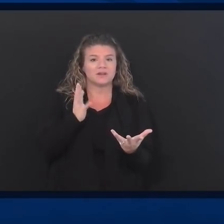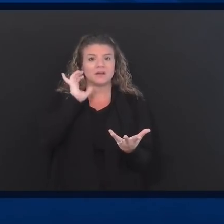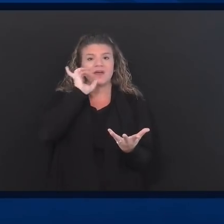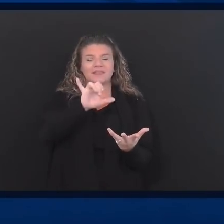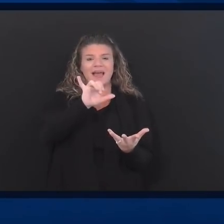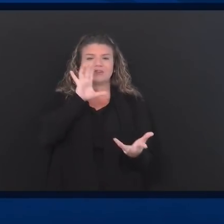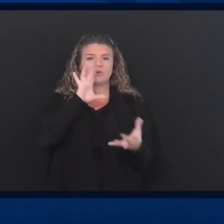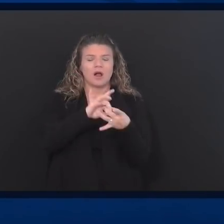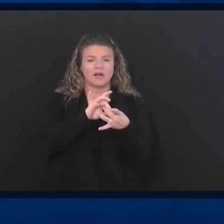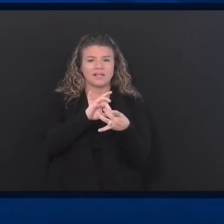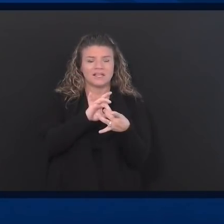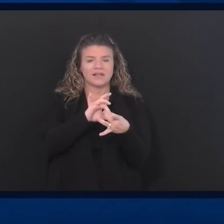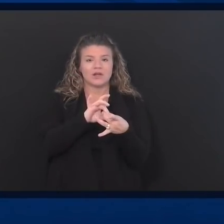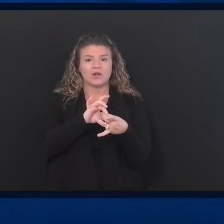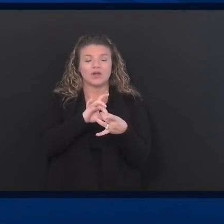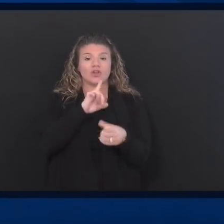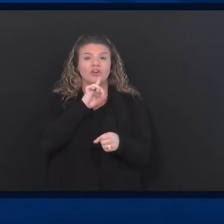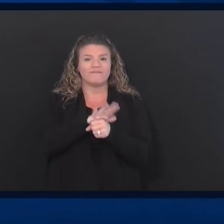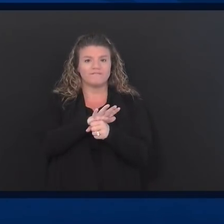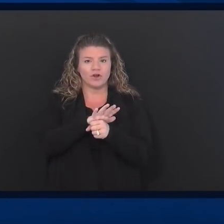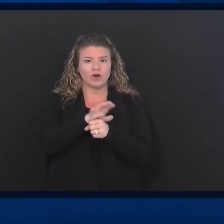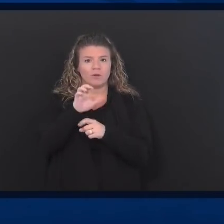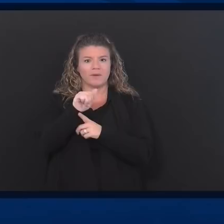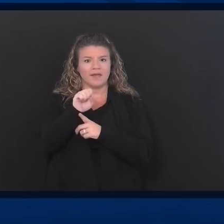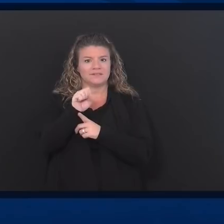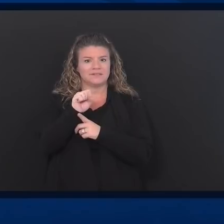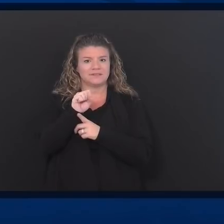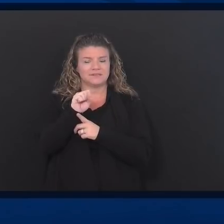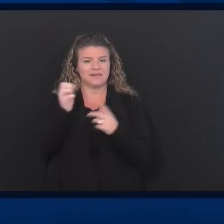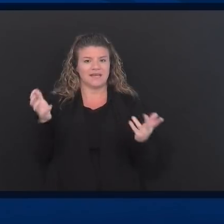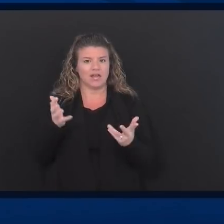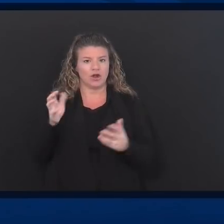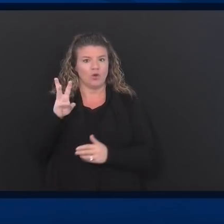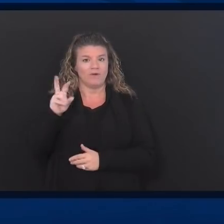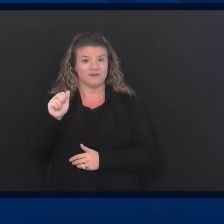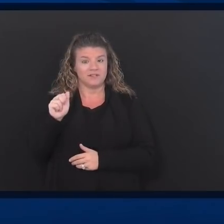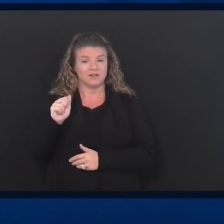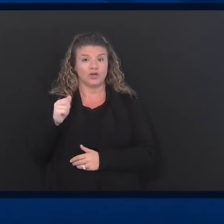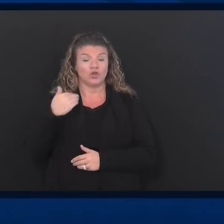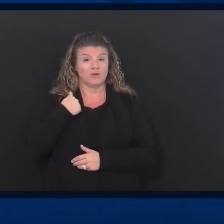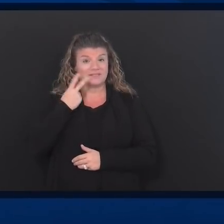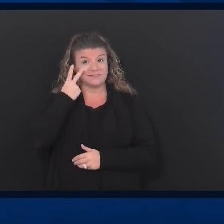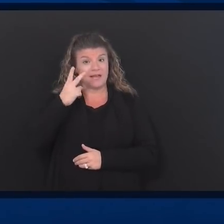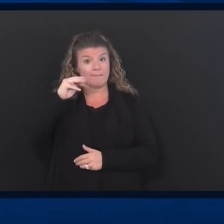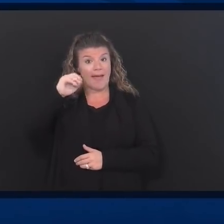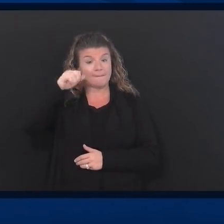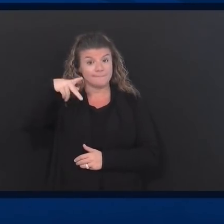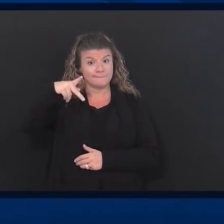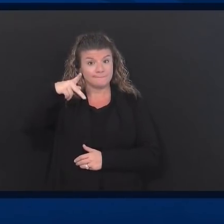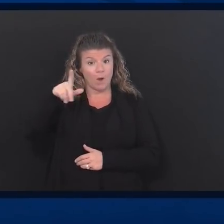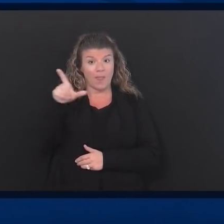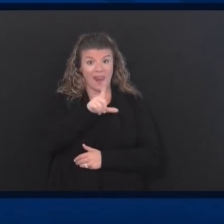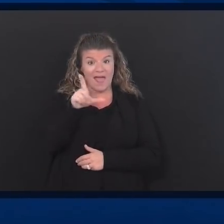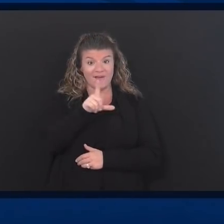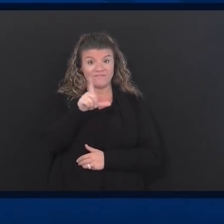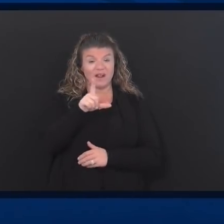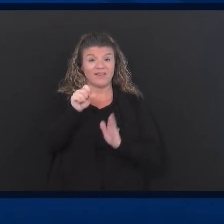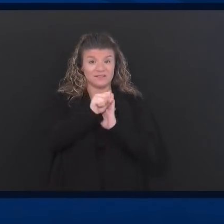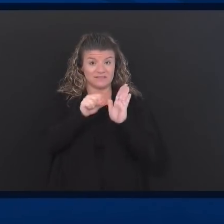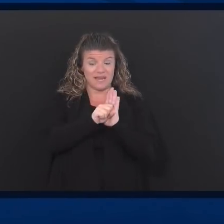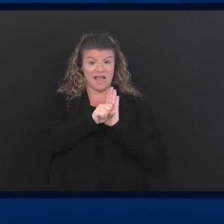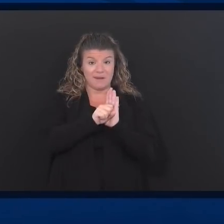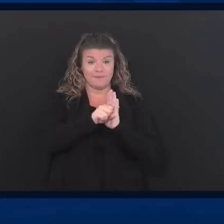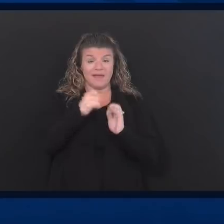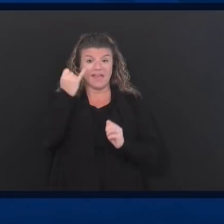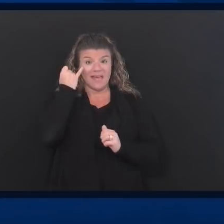to the confirmed cases in West Virginia. So you have the map on the left. And if you hover over